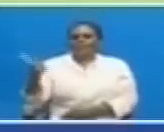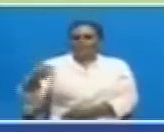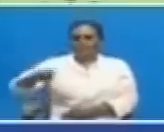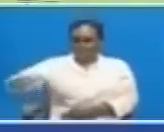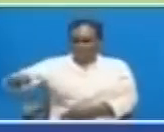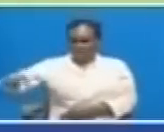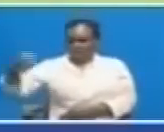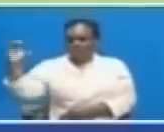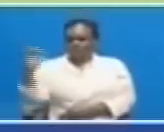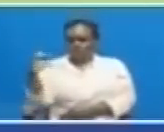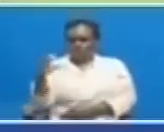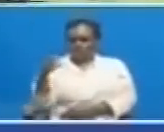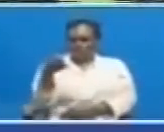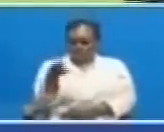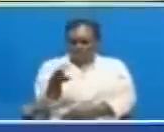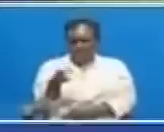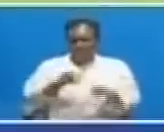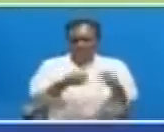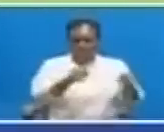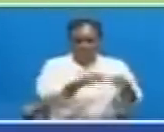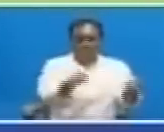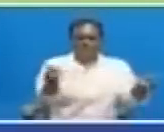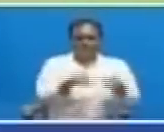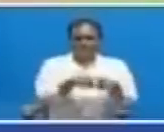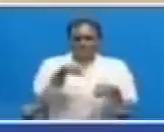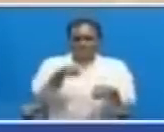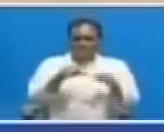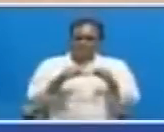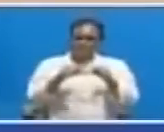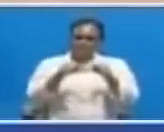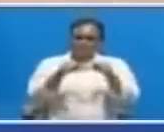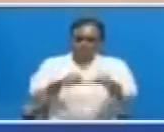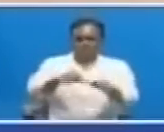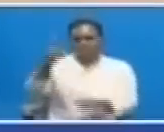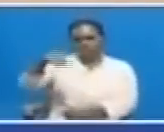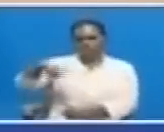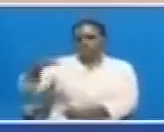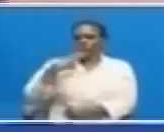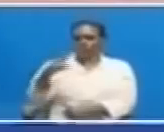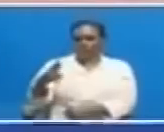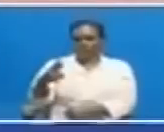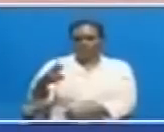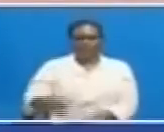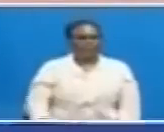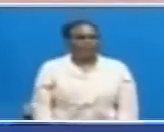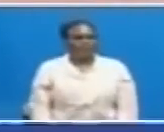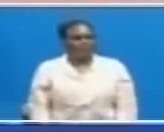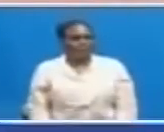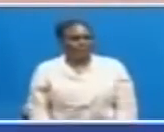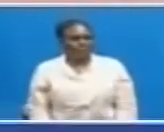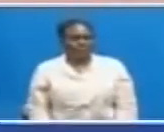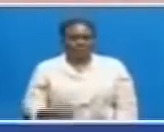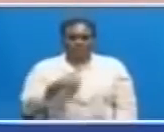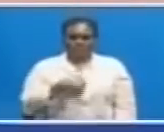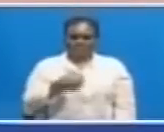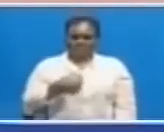County's Colin Somaya was tipped as a spoiler. Mukamba, however, held on to clinch the 200 meters national title. Makes me feel great